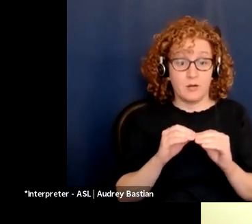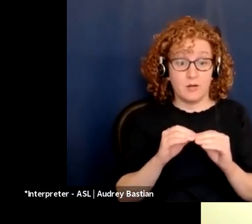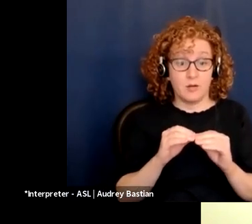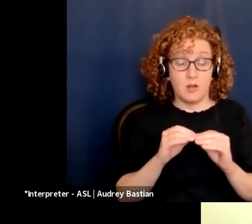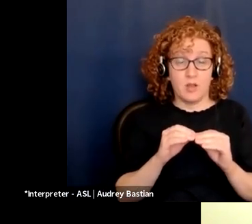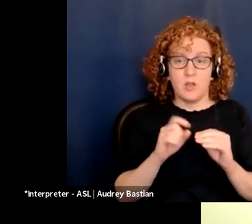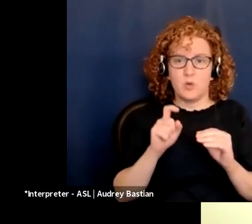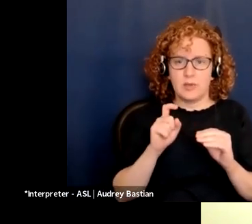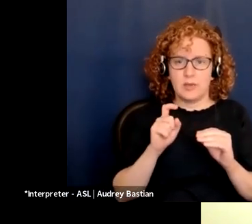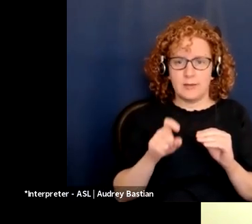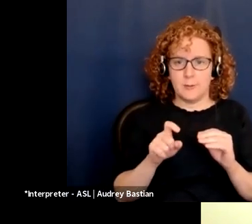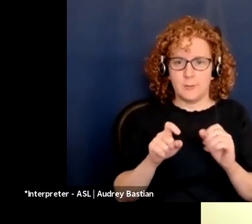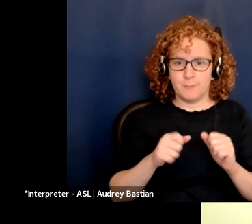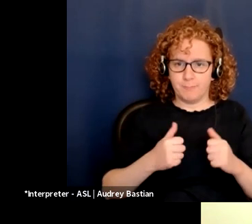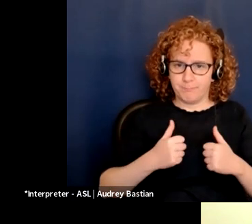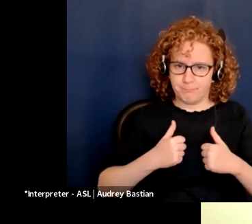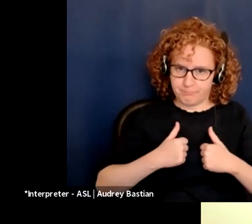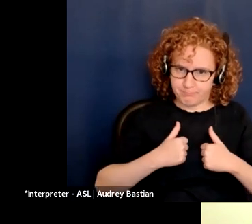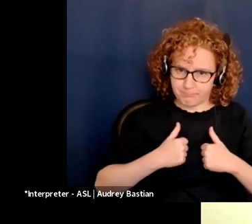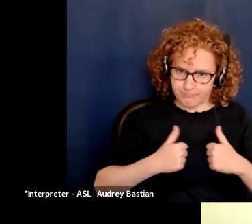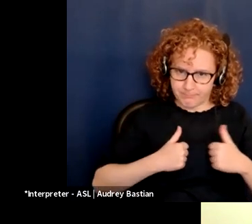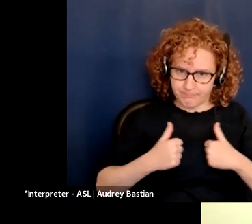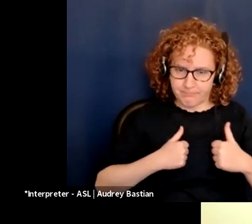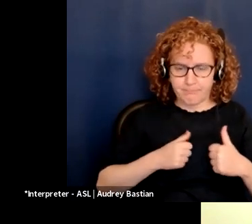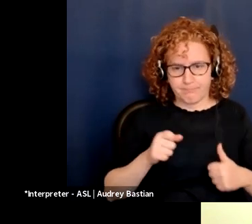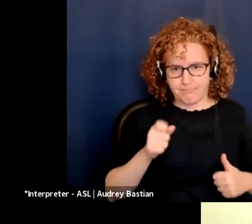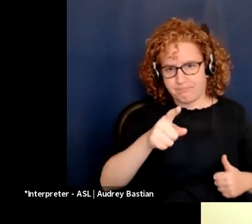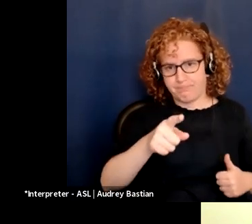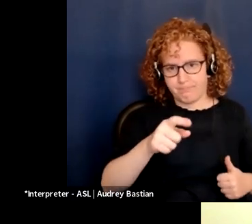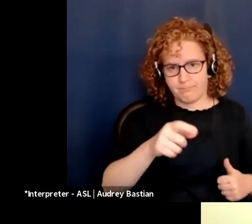be willing to call it out.